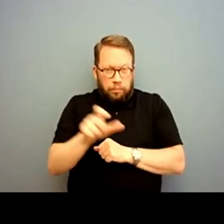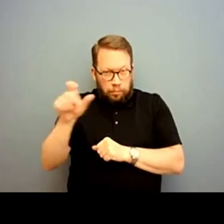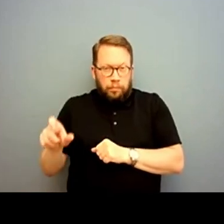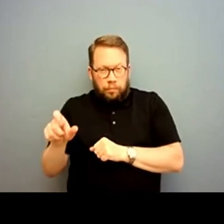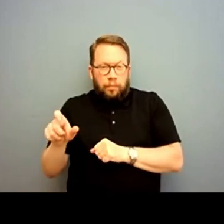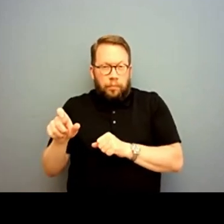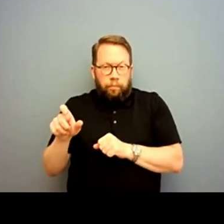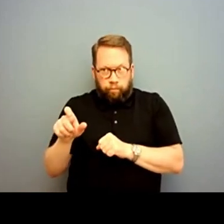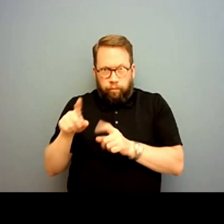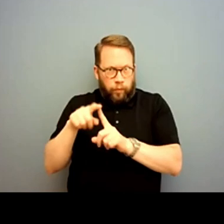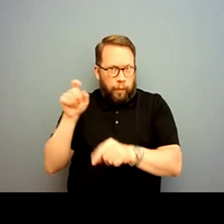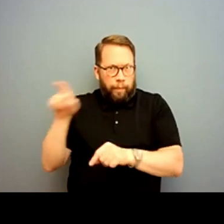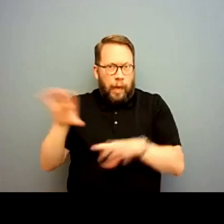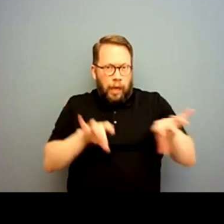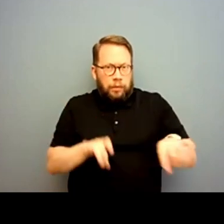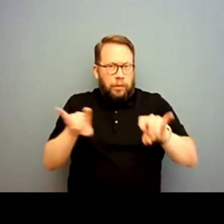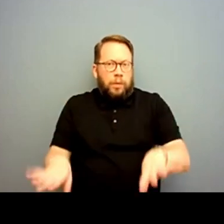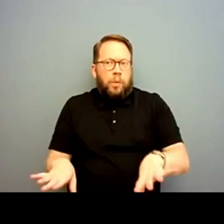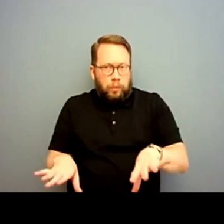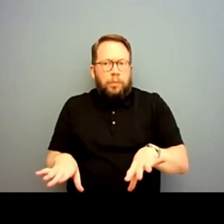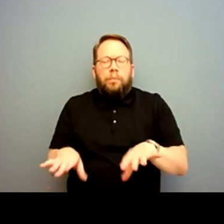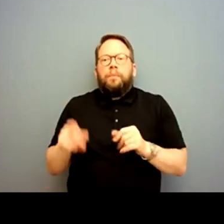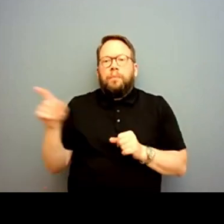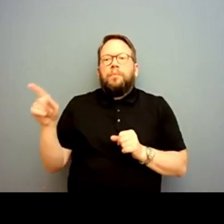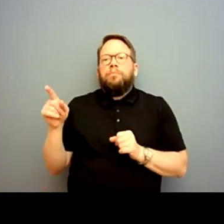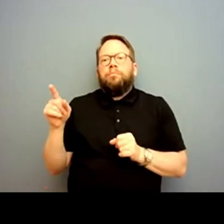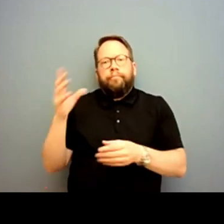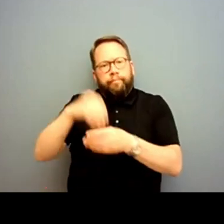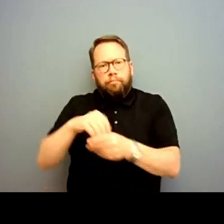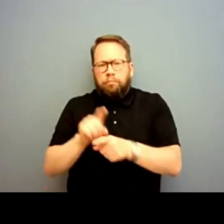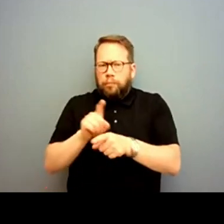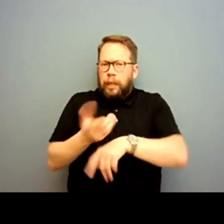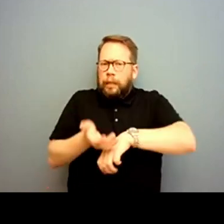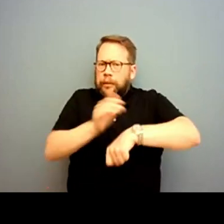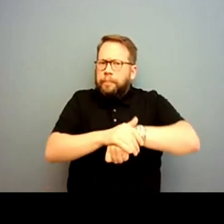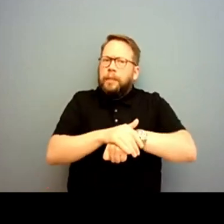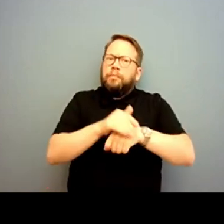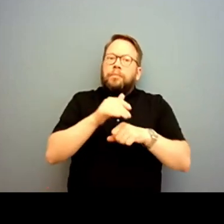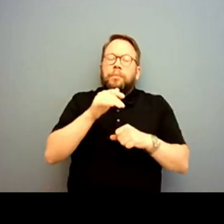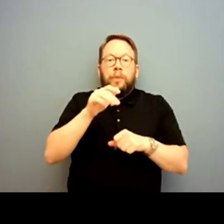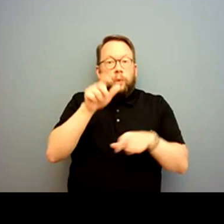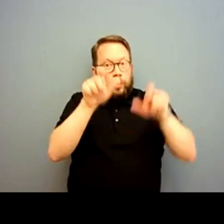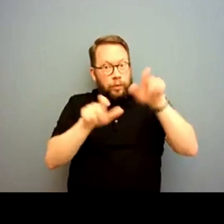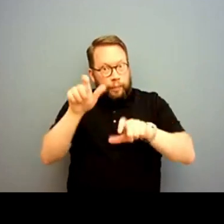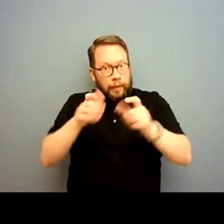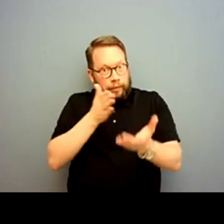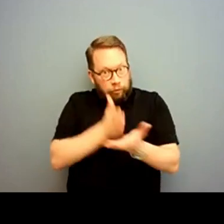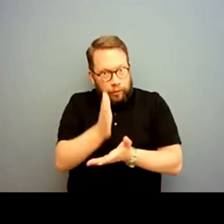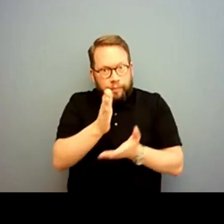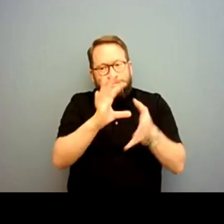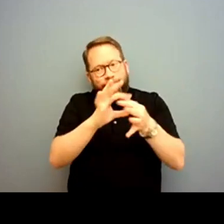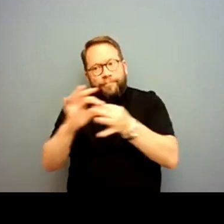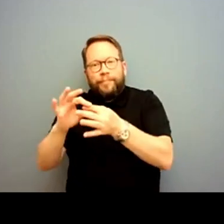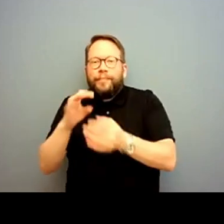eminent experts on human rights and older persons. And I think we're edging closer and